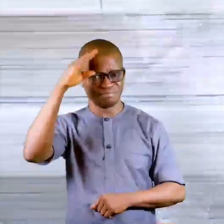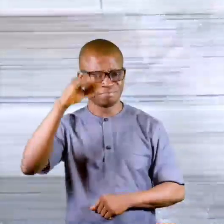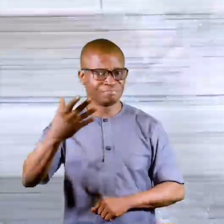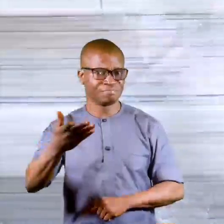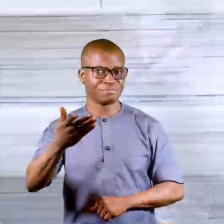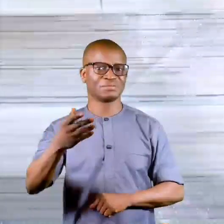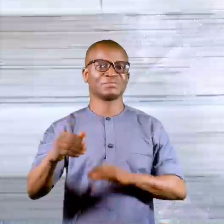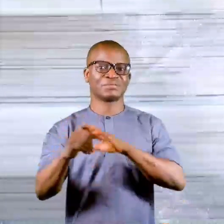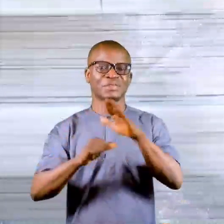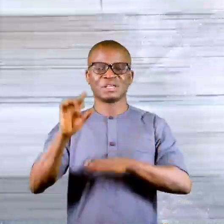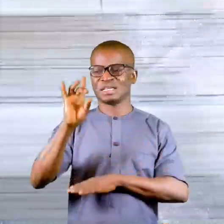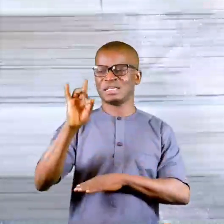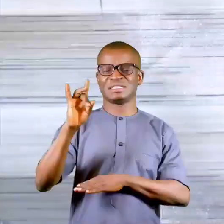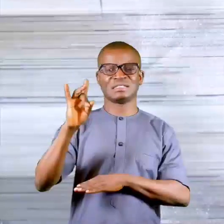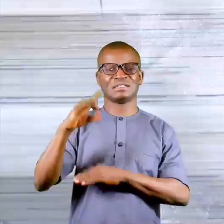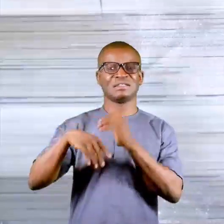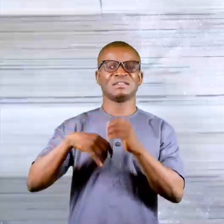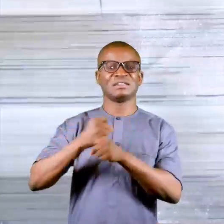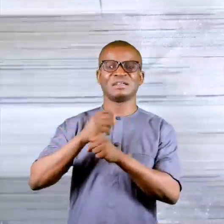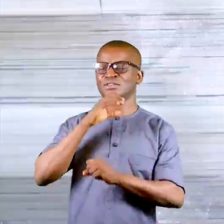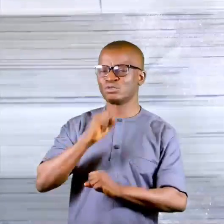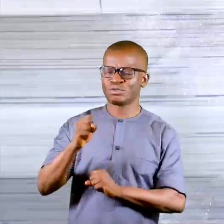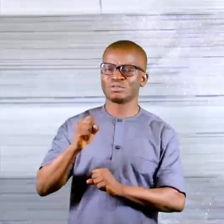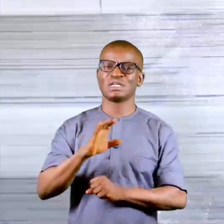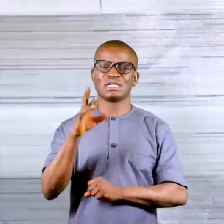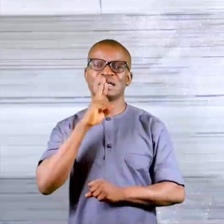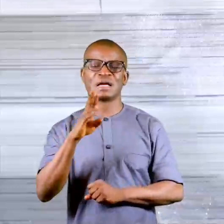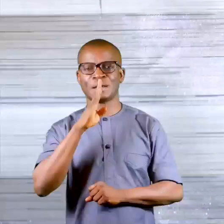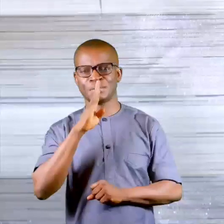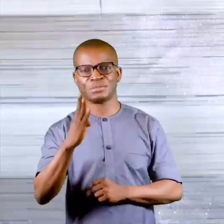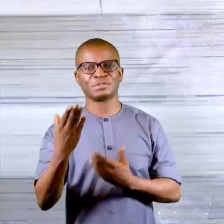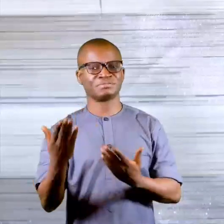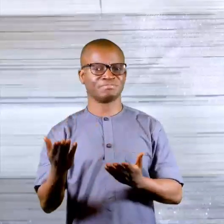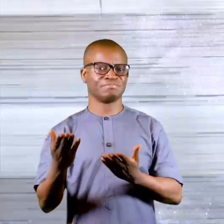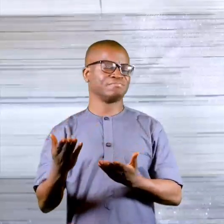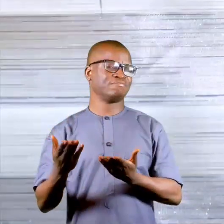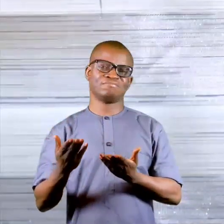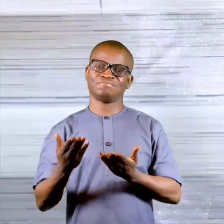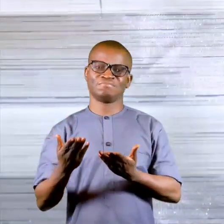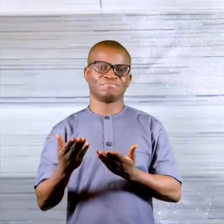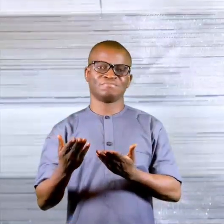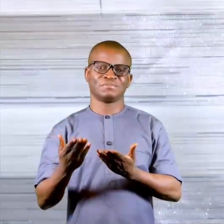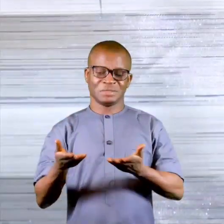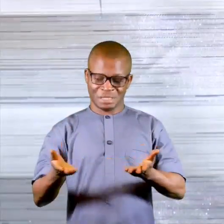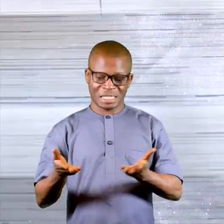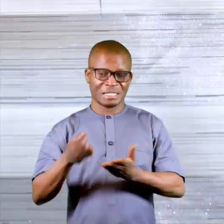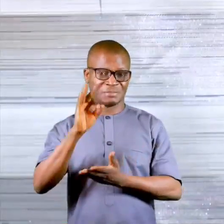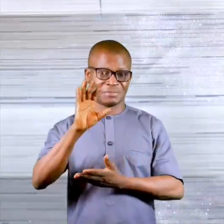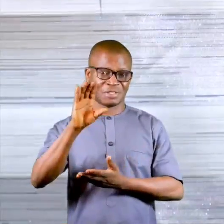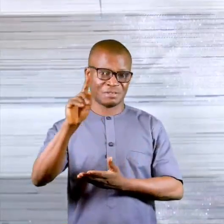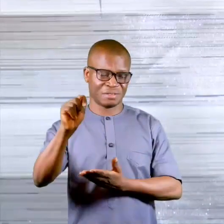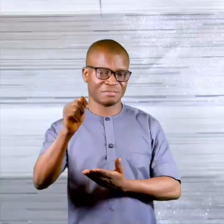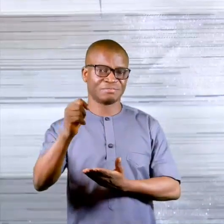the age of below the age of 18. They have been they are sourced here in the